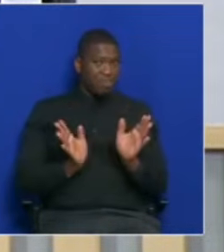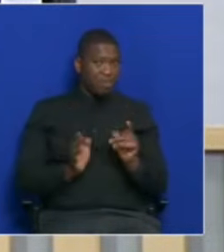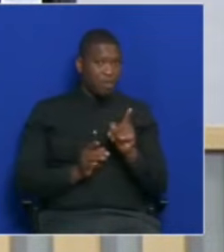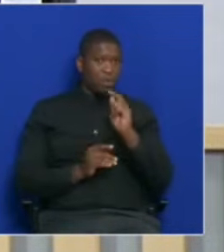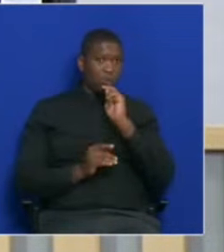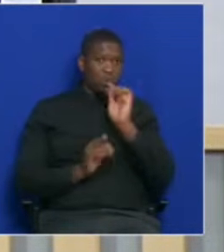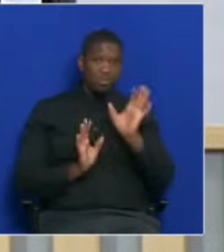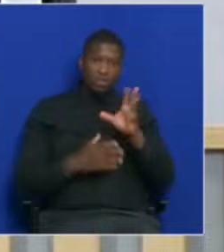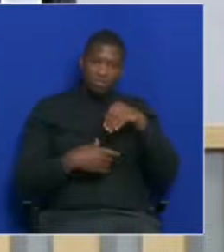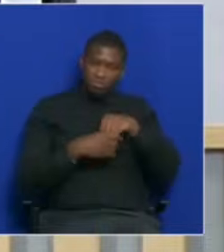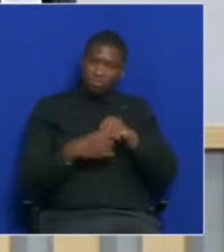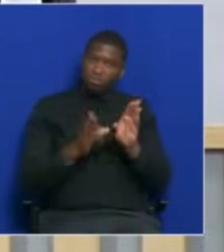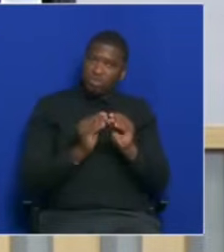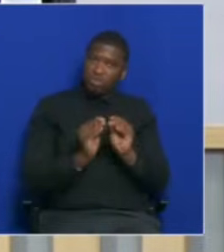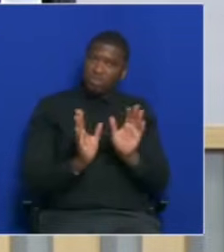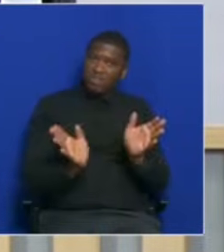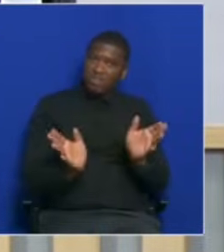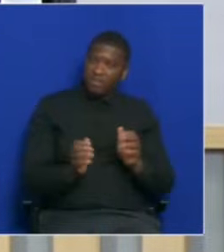meeting.